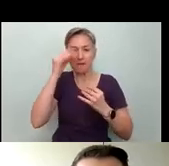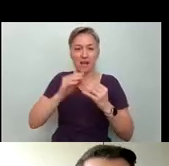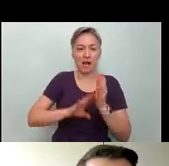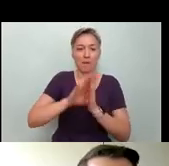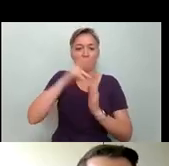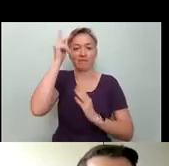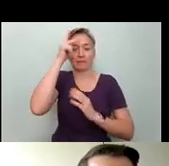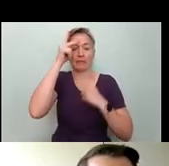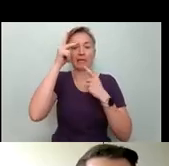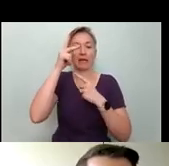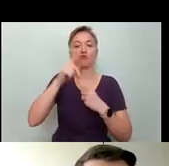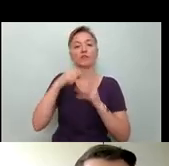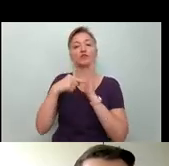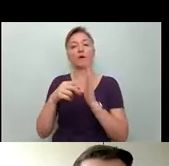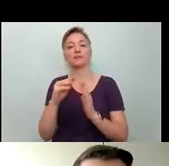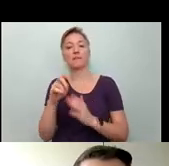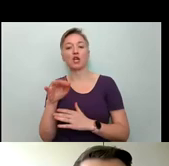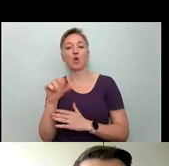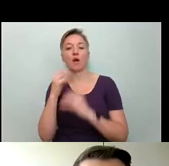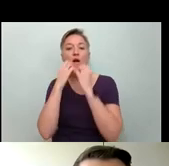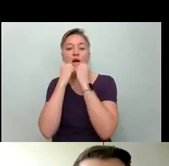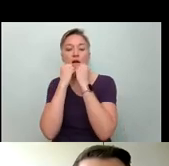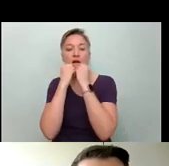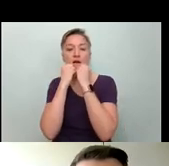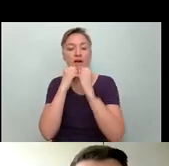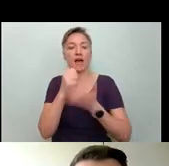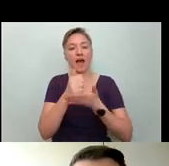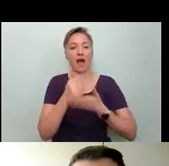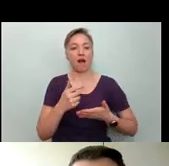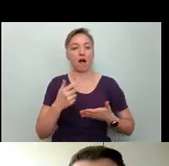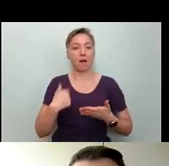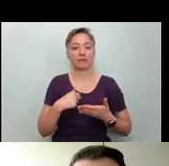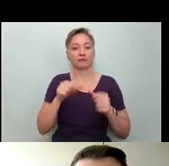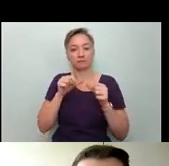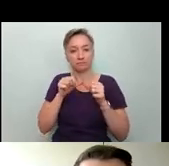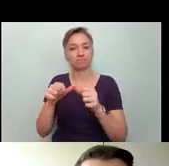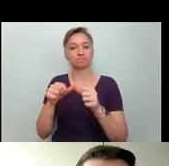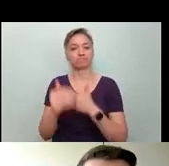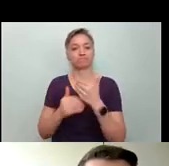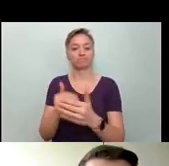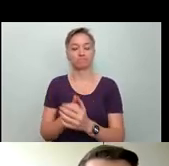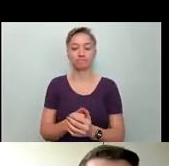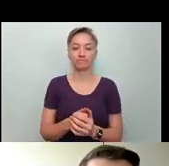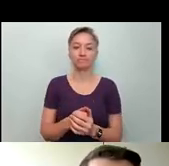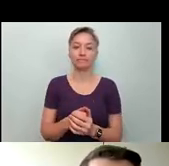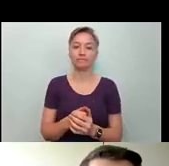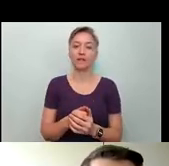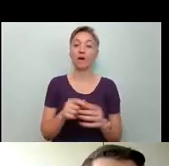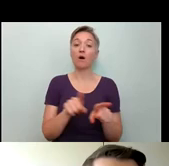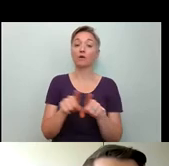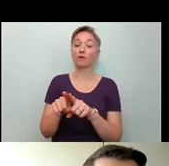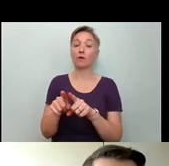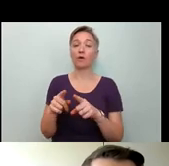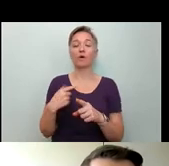has the flexibility to accommodate us over the and carry us through the long haul. We are also investing in